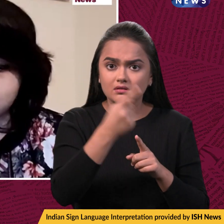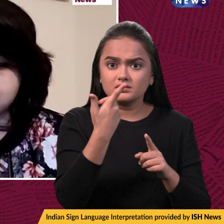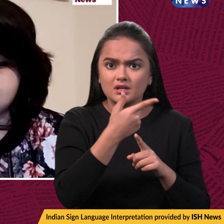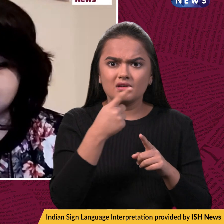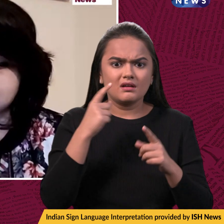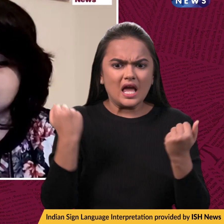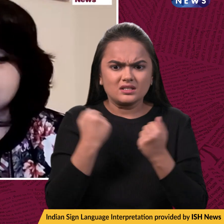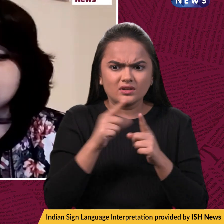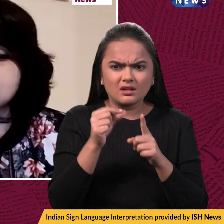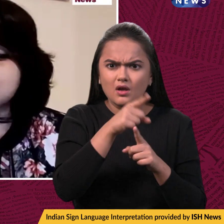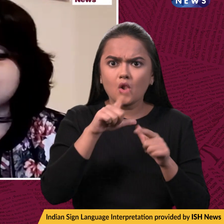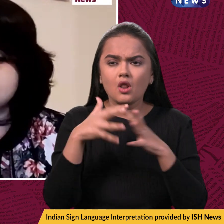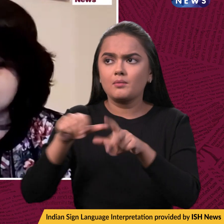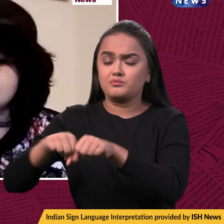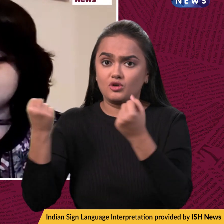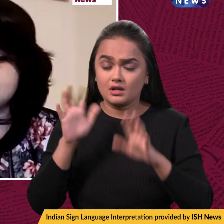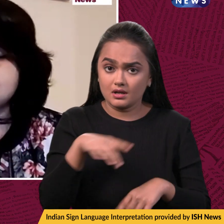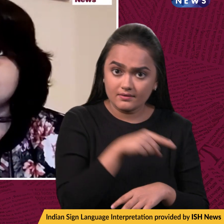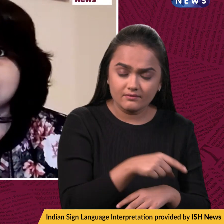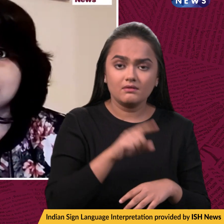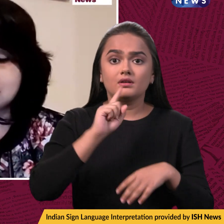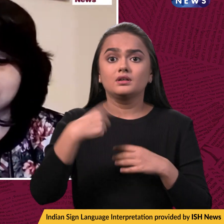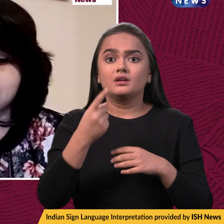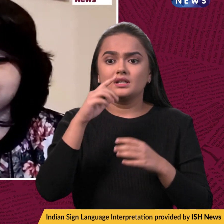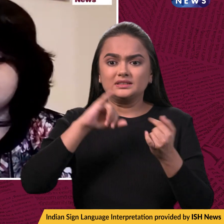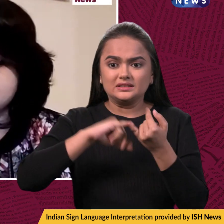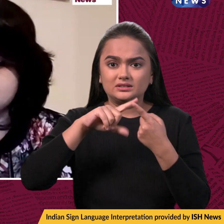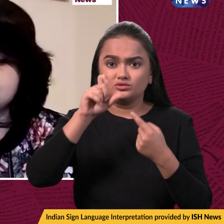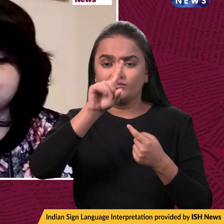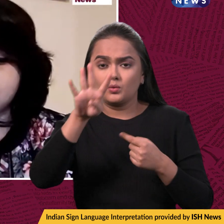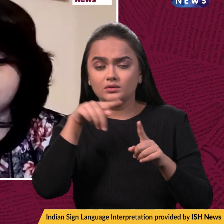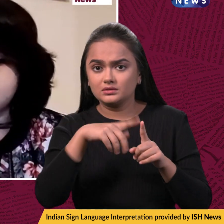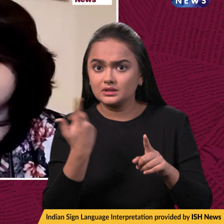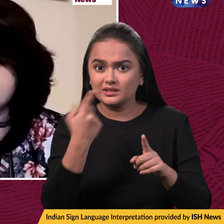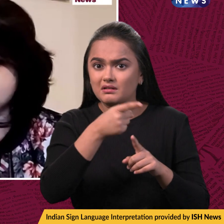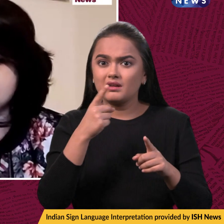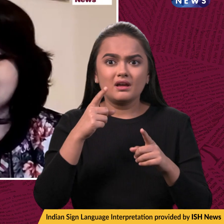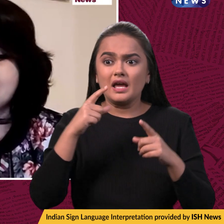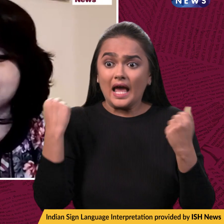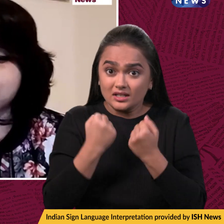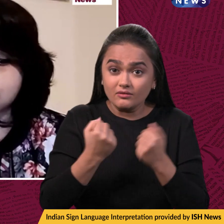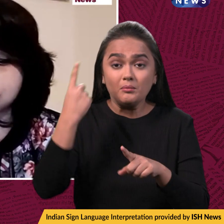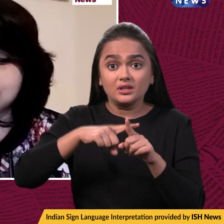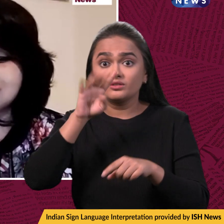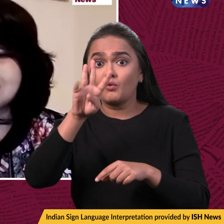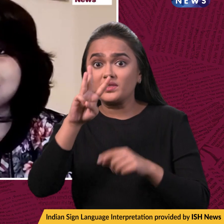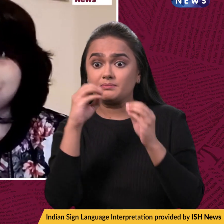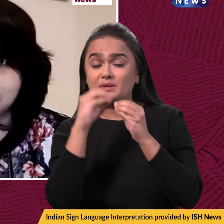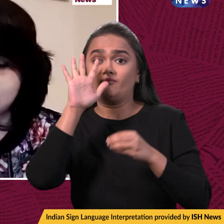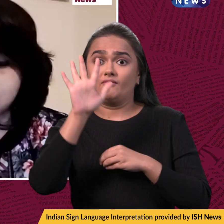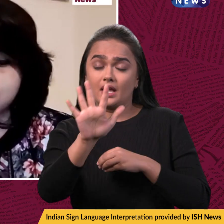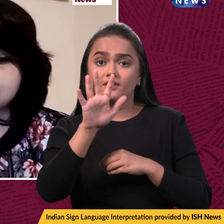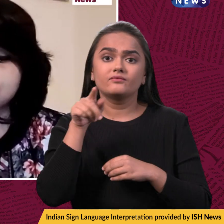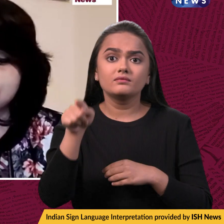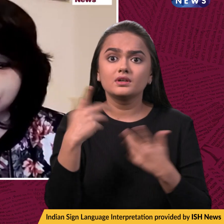defines unlawful activity, Section 13, which is punishment for unlawful activity, and